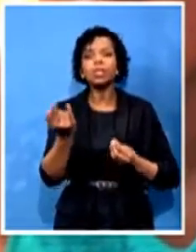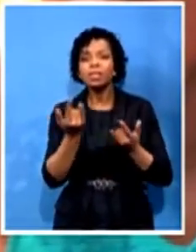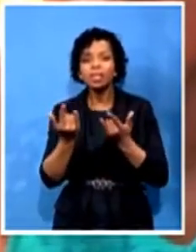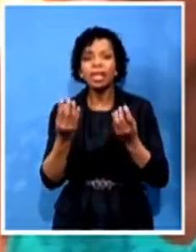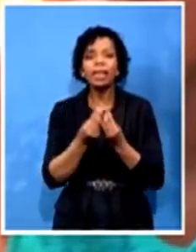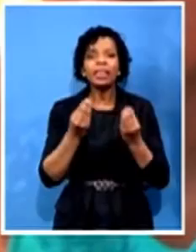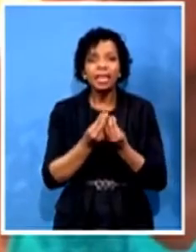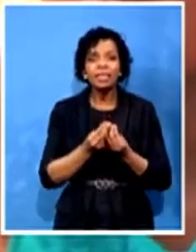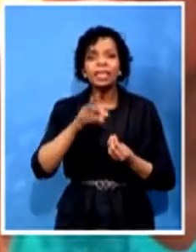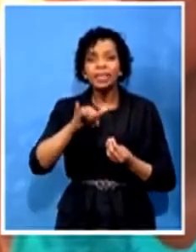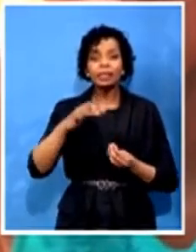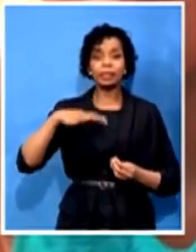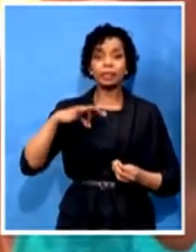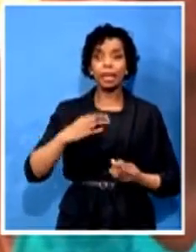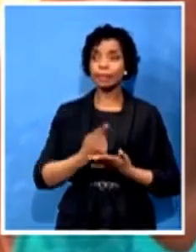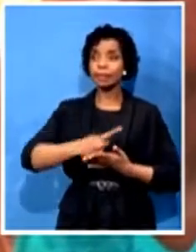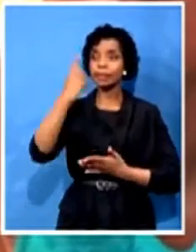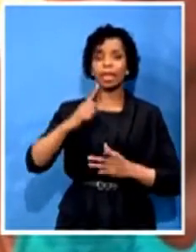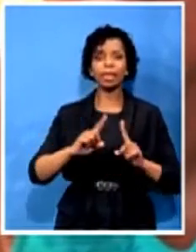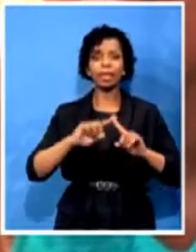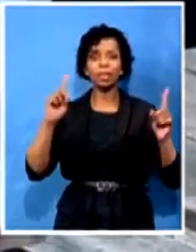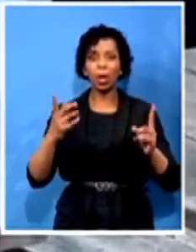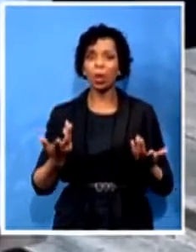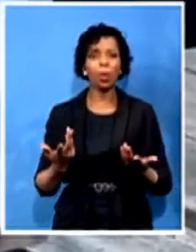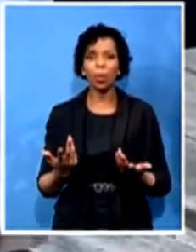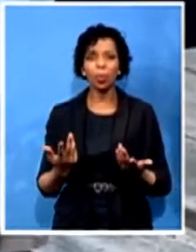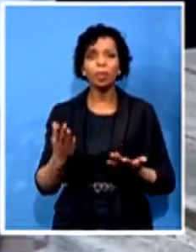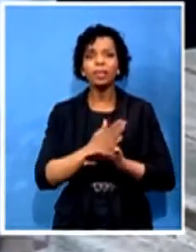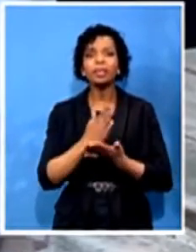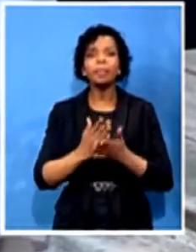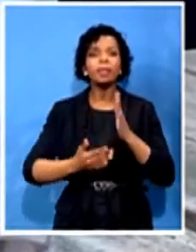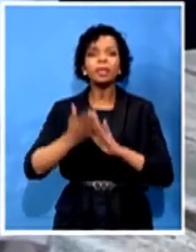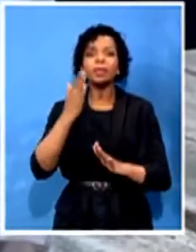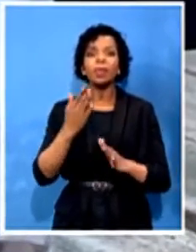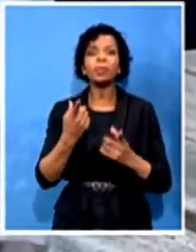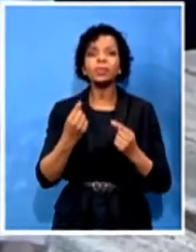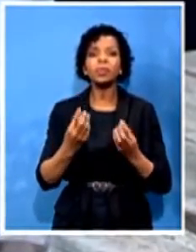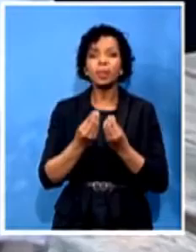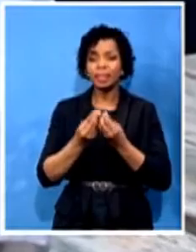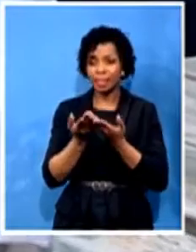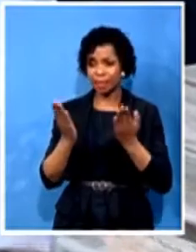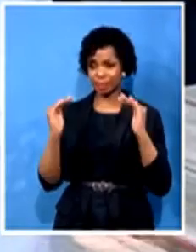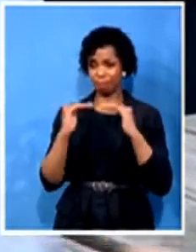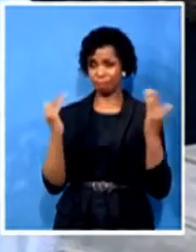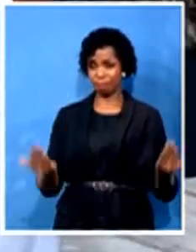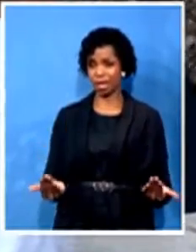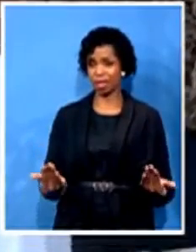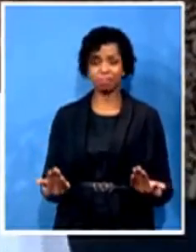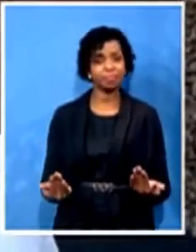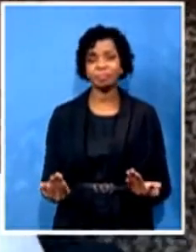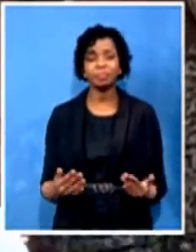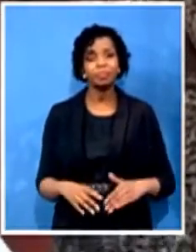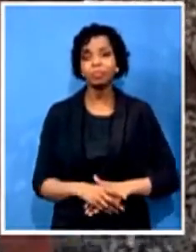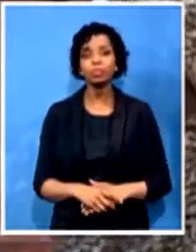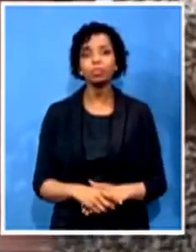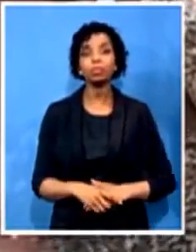4 o'clock, going and selling. It's not fair. The center's Mutake is concerned at how easily girls are